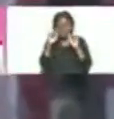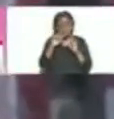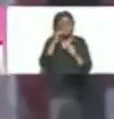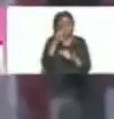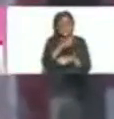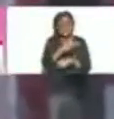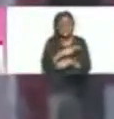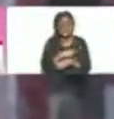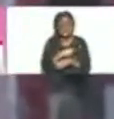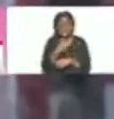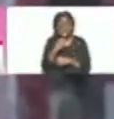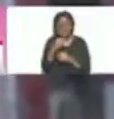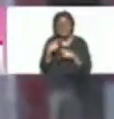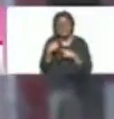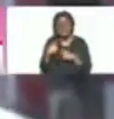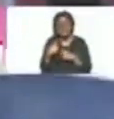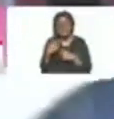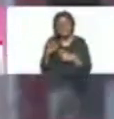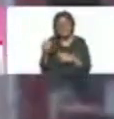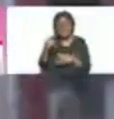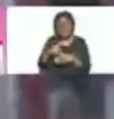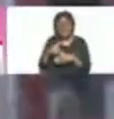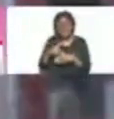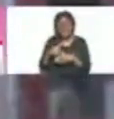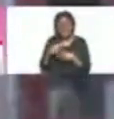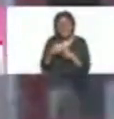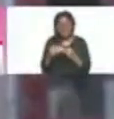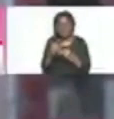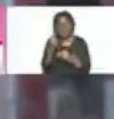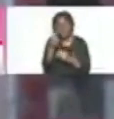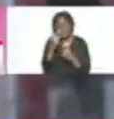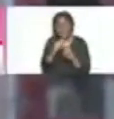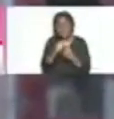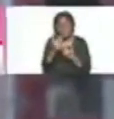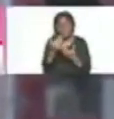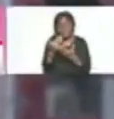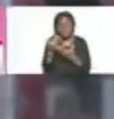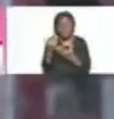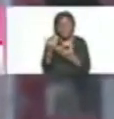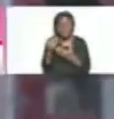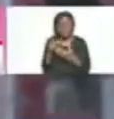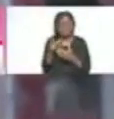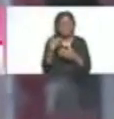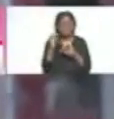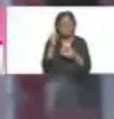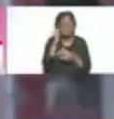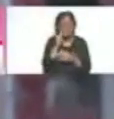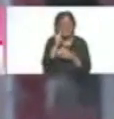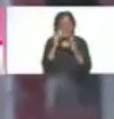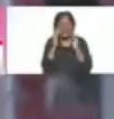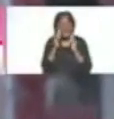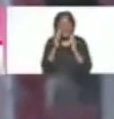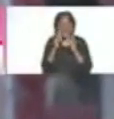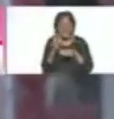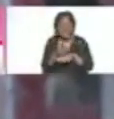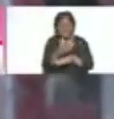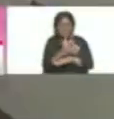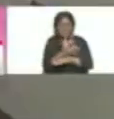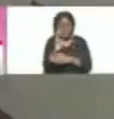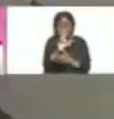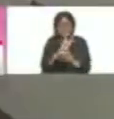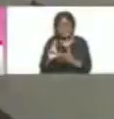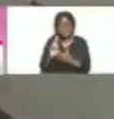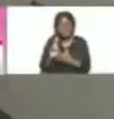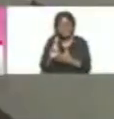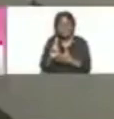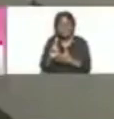since taking office just a few months ago, that's been a daily focus of enhancing the university both structurally and nationally. Well,